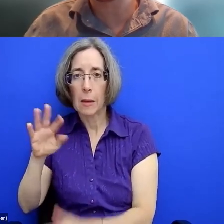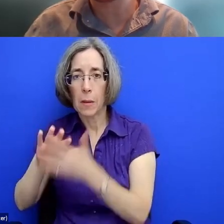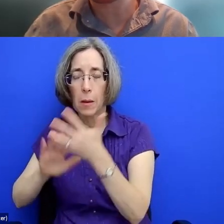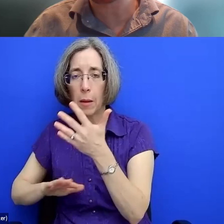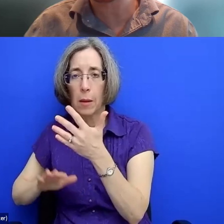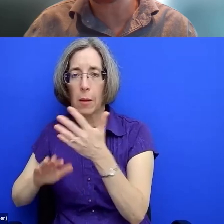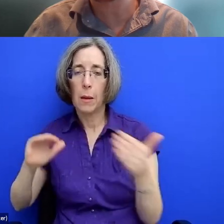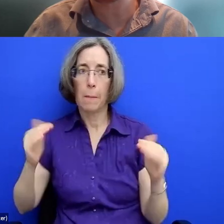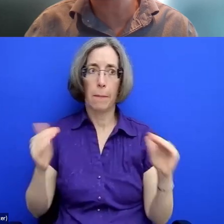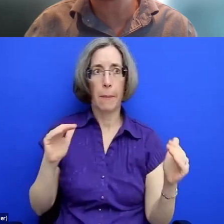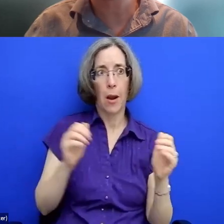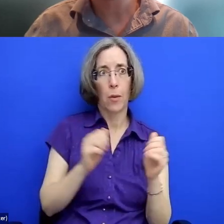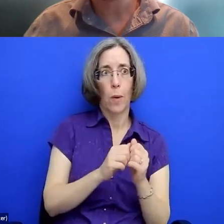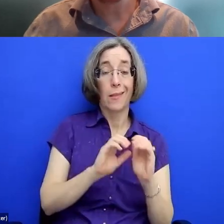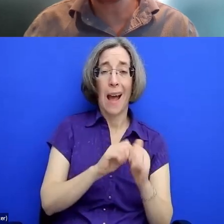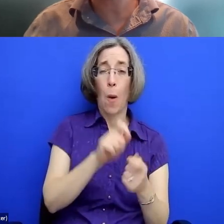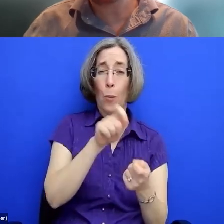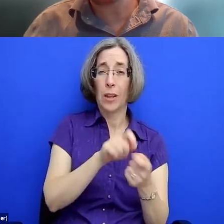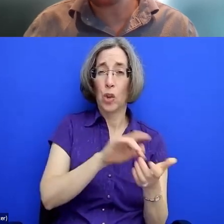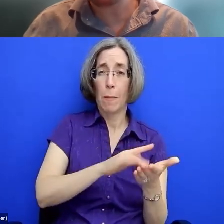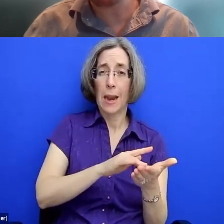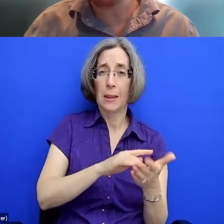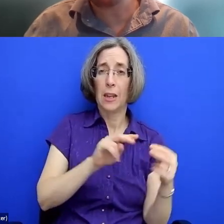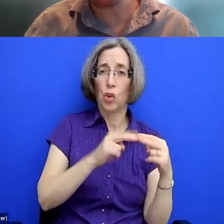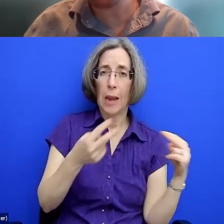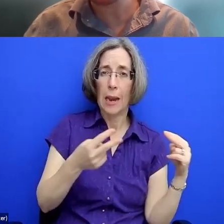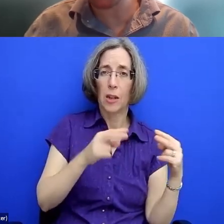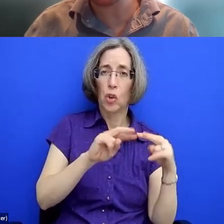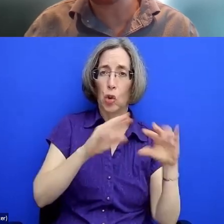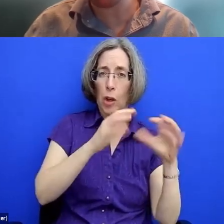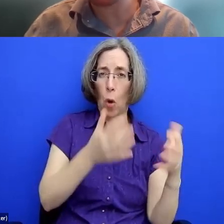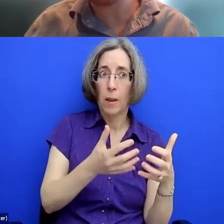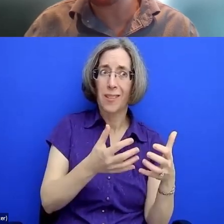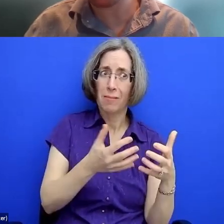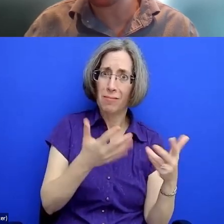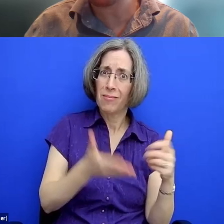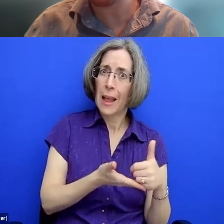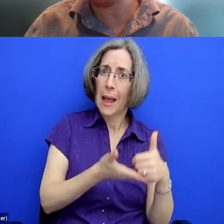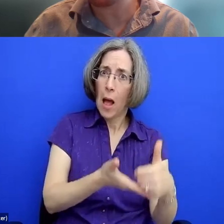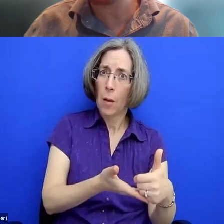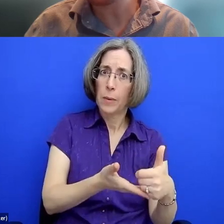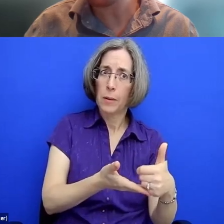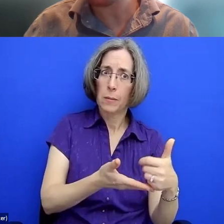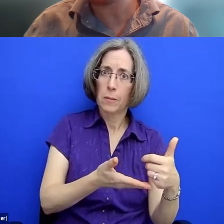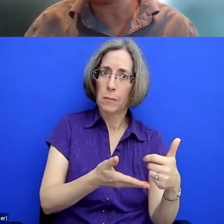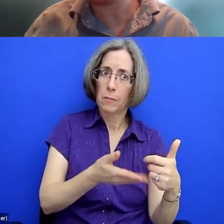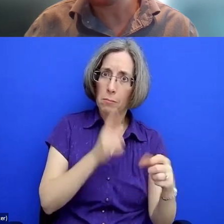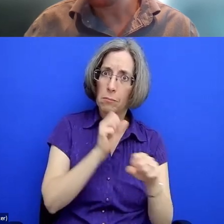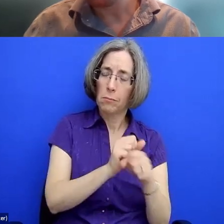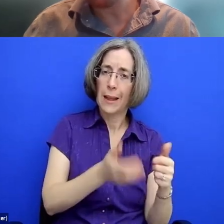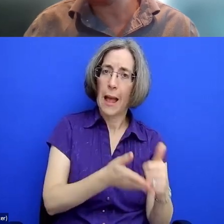medicine, genetics and genomics have really helped communities in very tangible ways. And I think, you